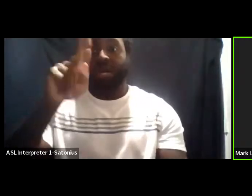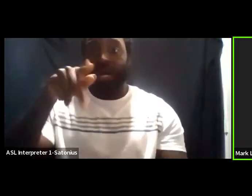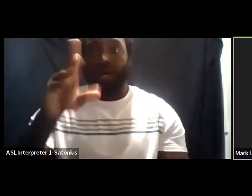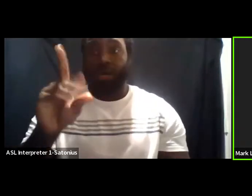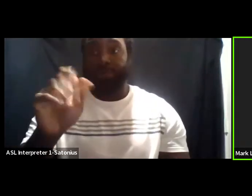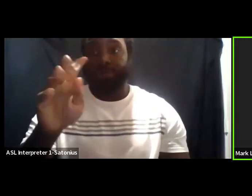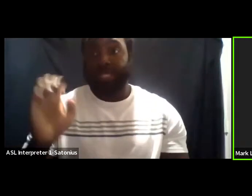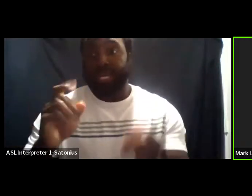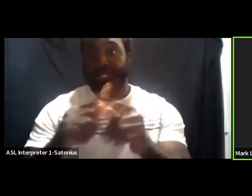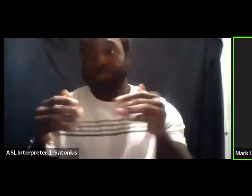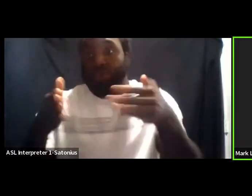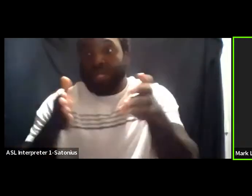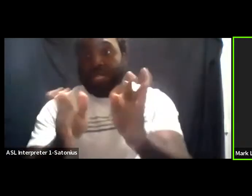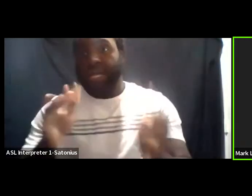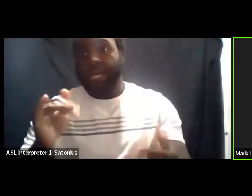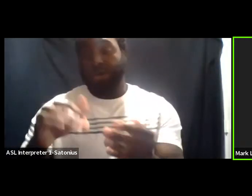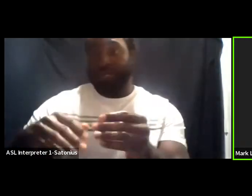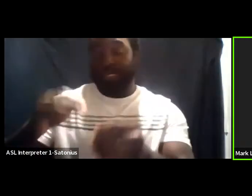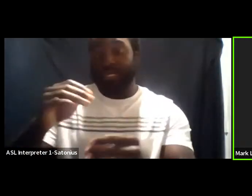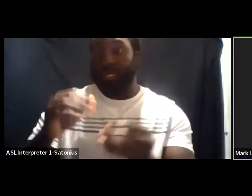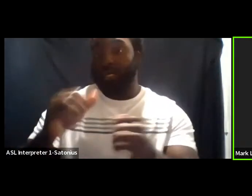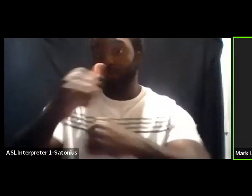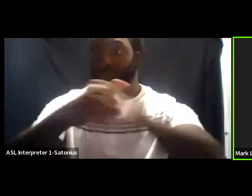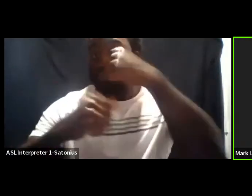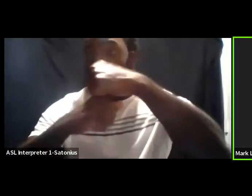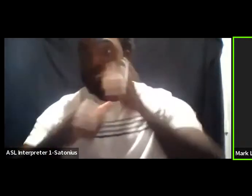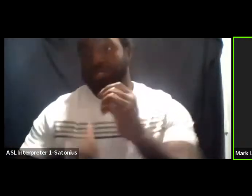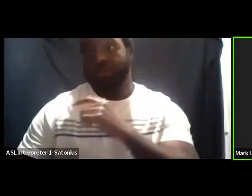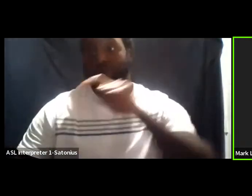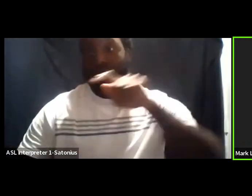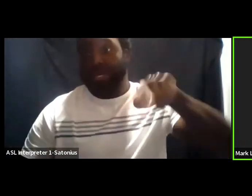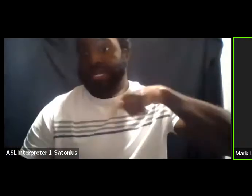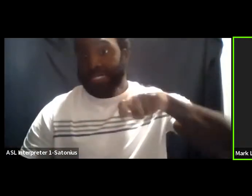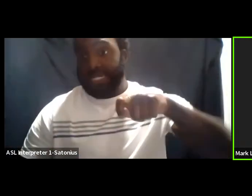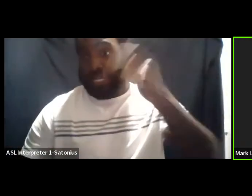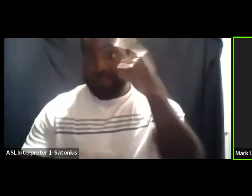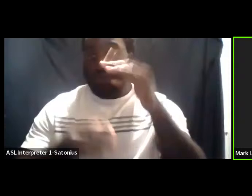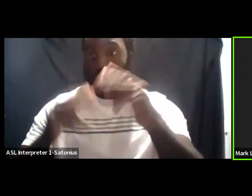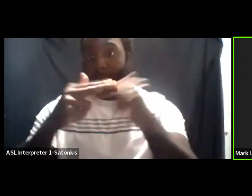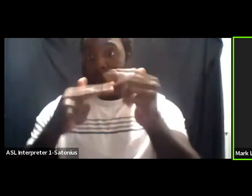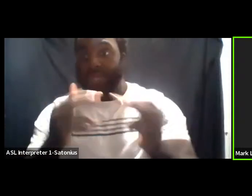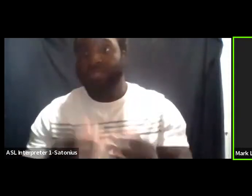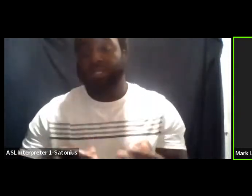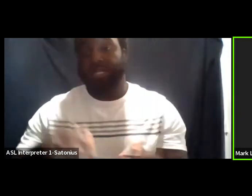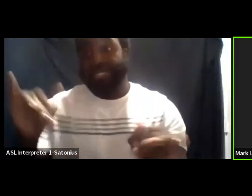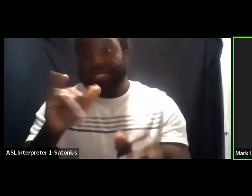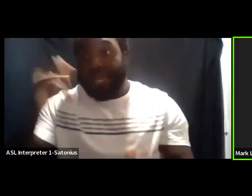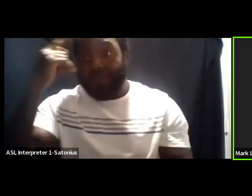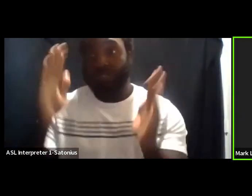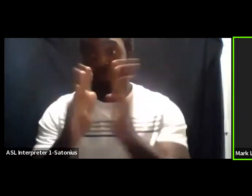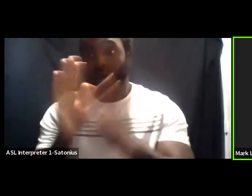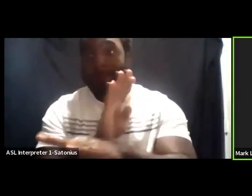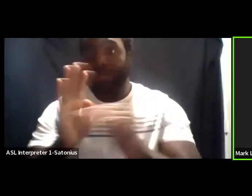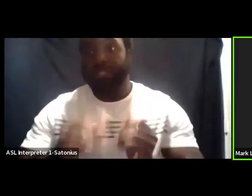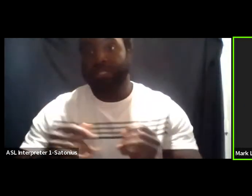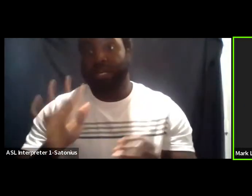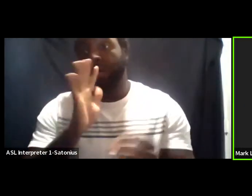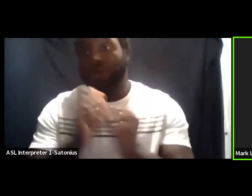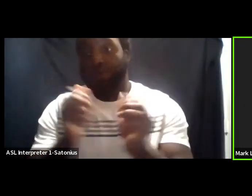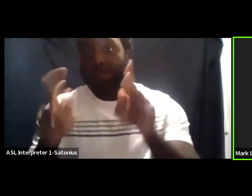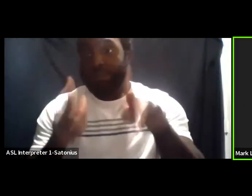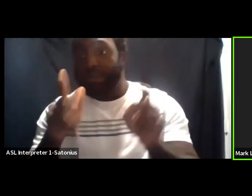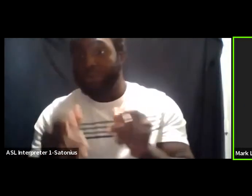that kind of green infrastructure in our buildings. The same is often true for small business, where I talk to folks who